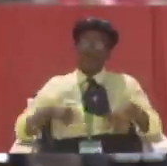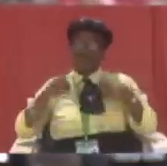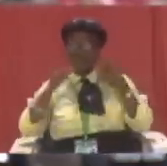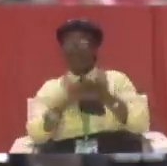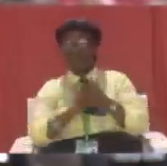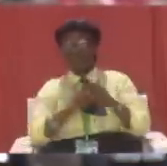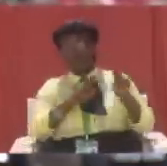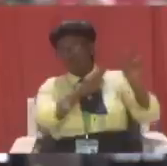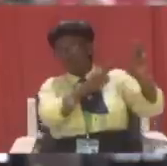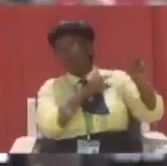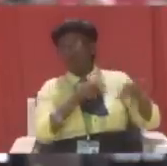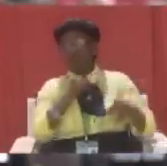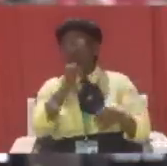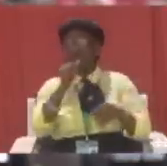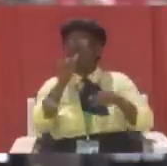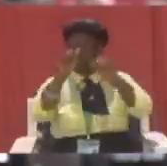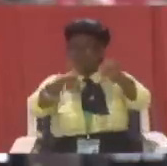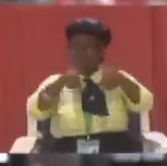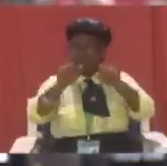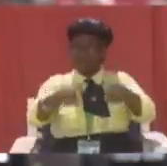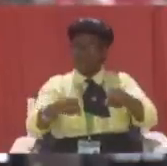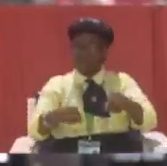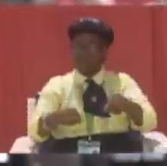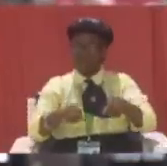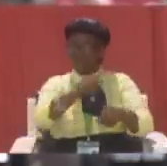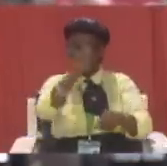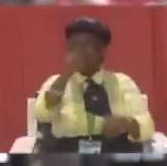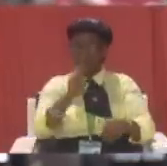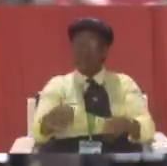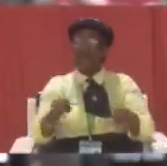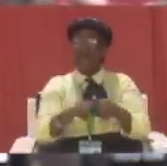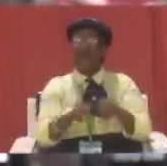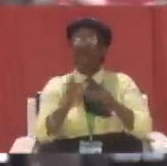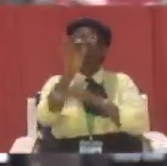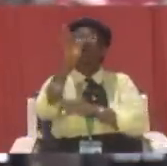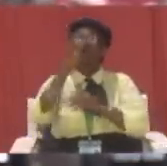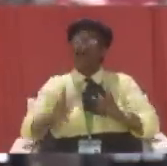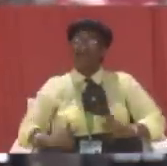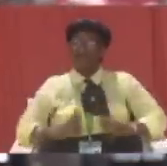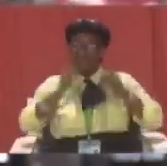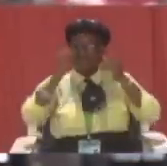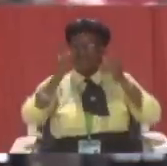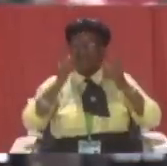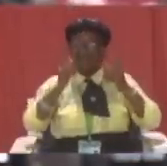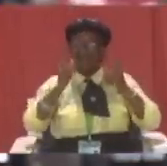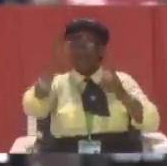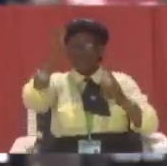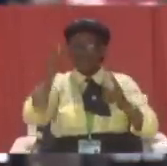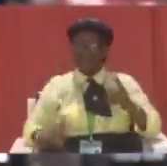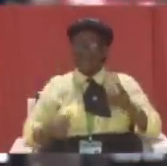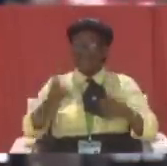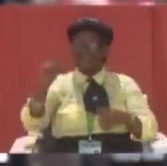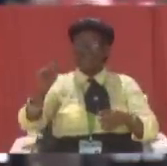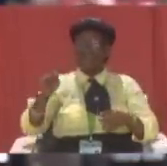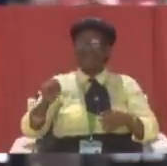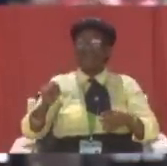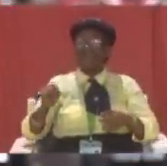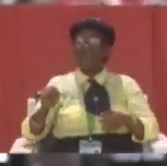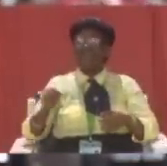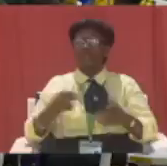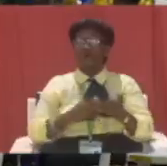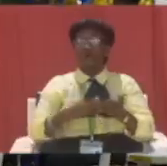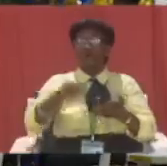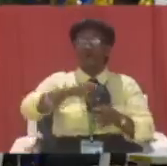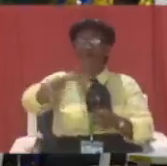As the Lord lives, by the Holy Ghost service of next month, you will share your